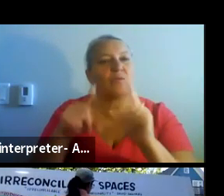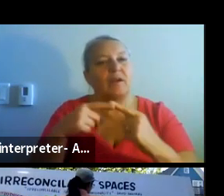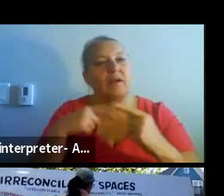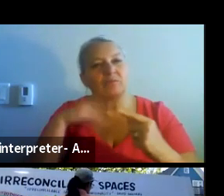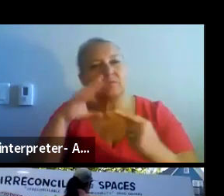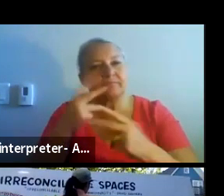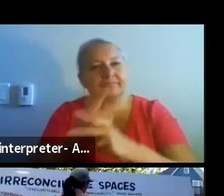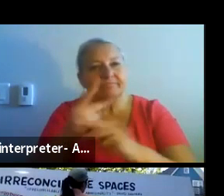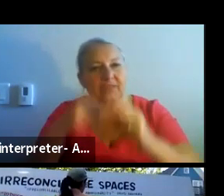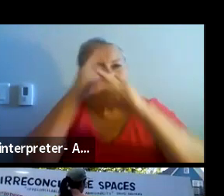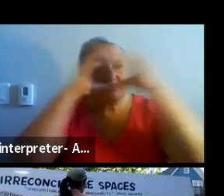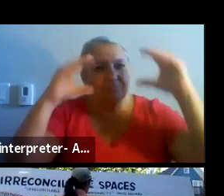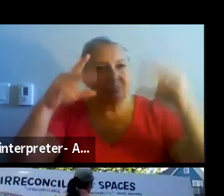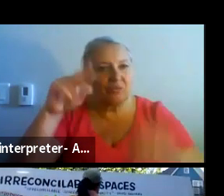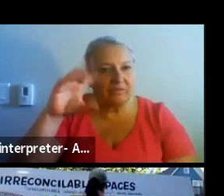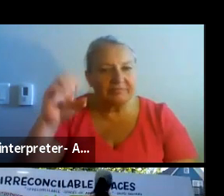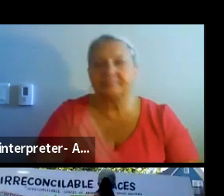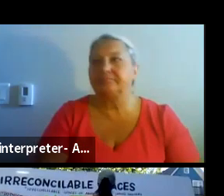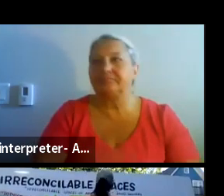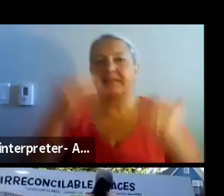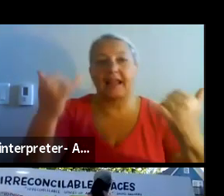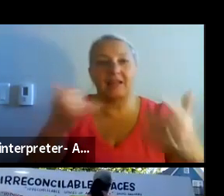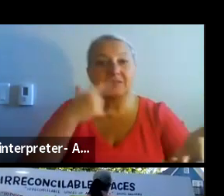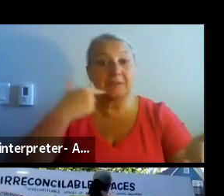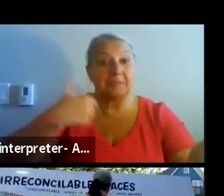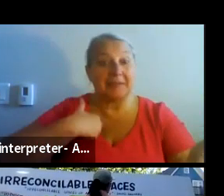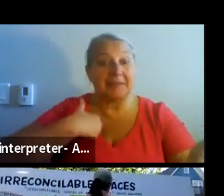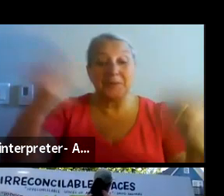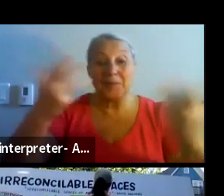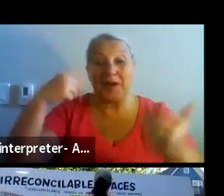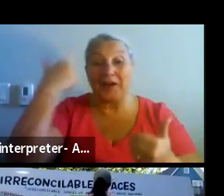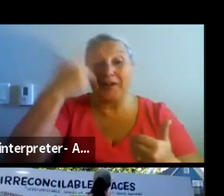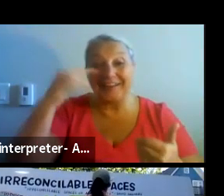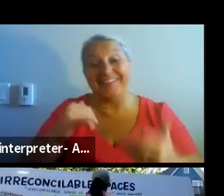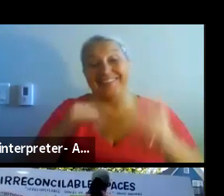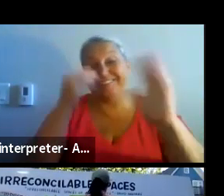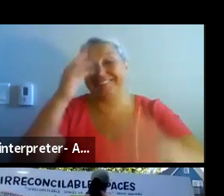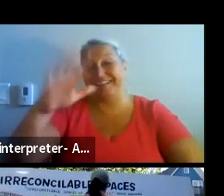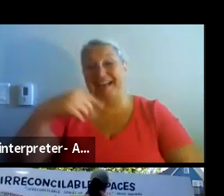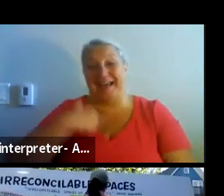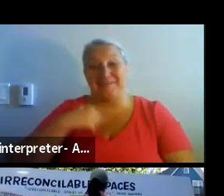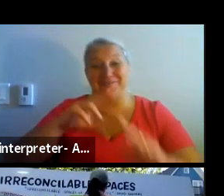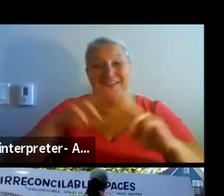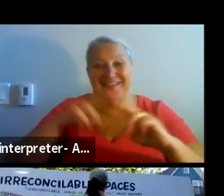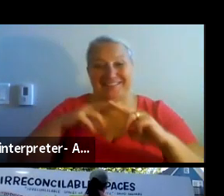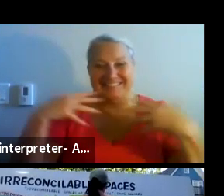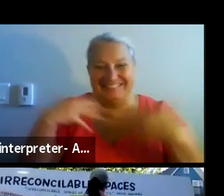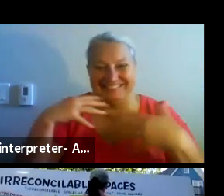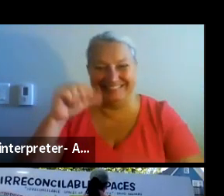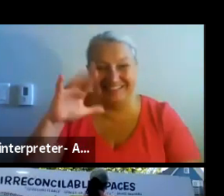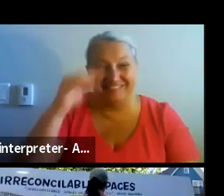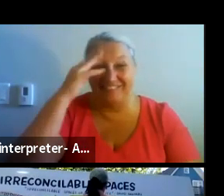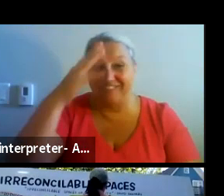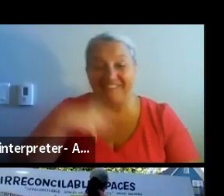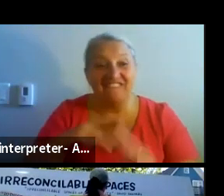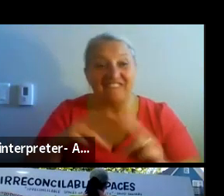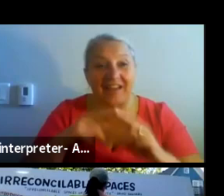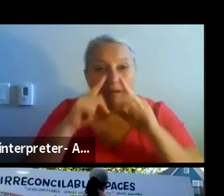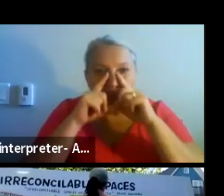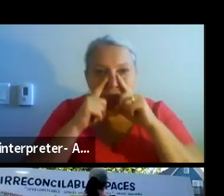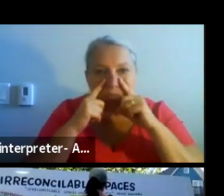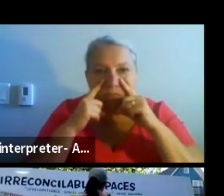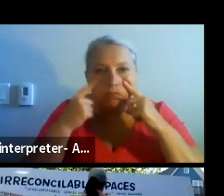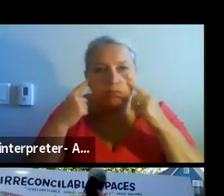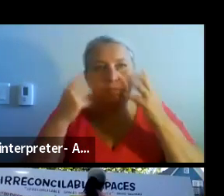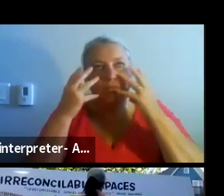Me, what do I look like here and now? Oh, scary, very tired looking, very worn and